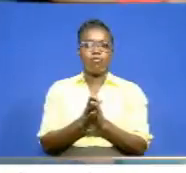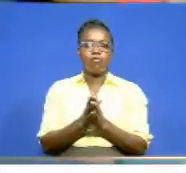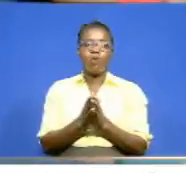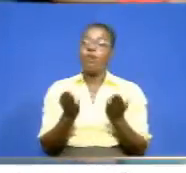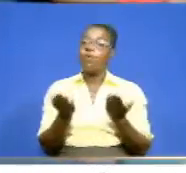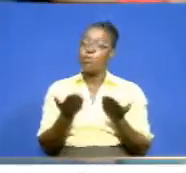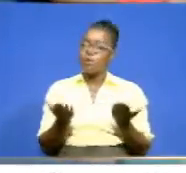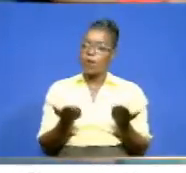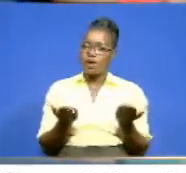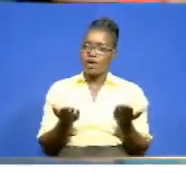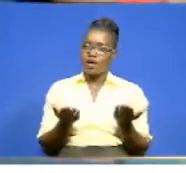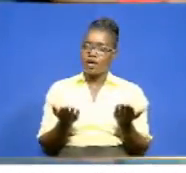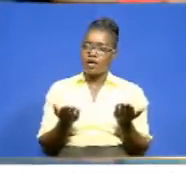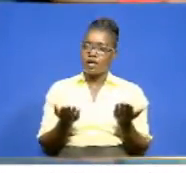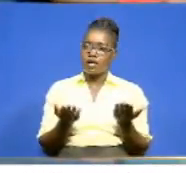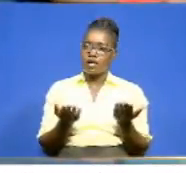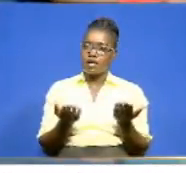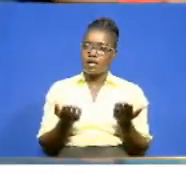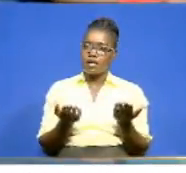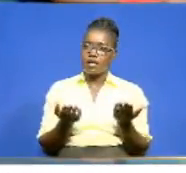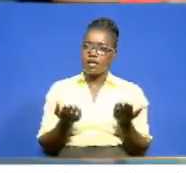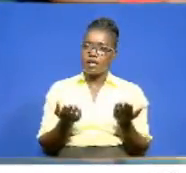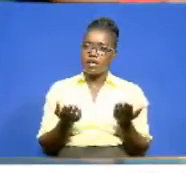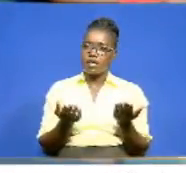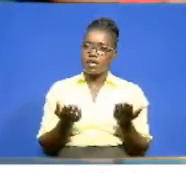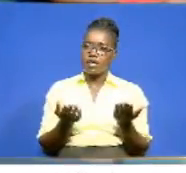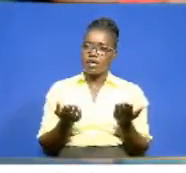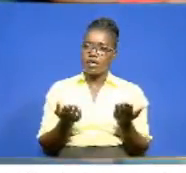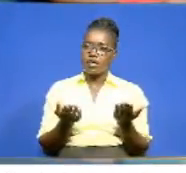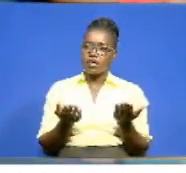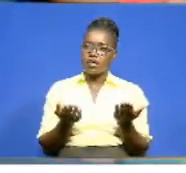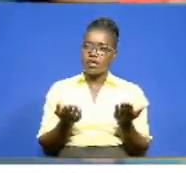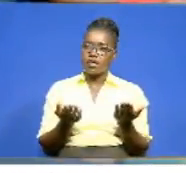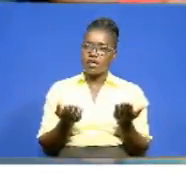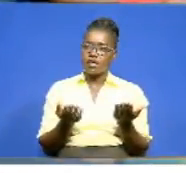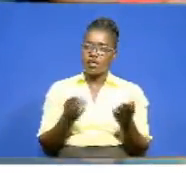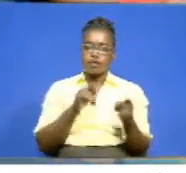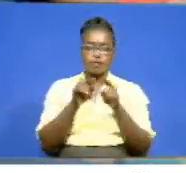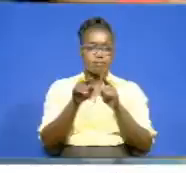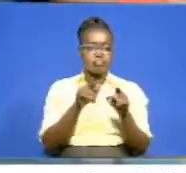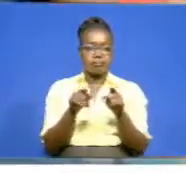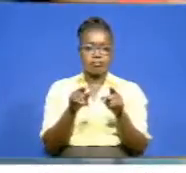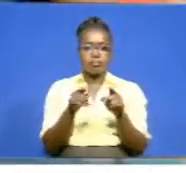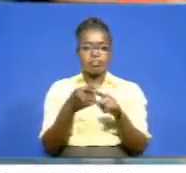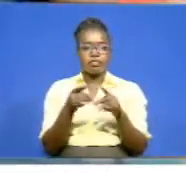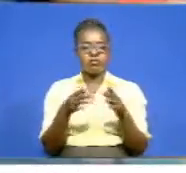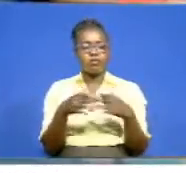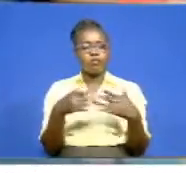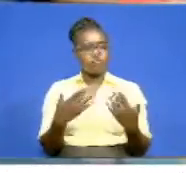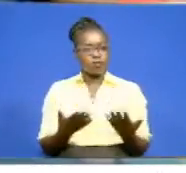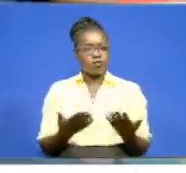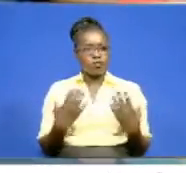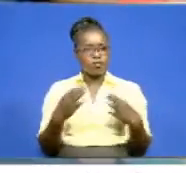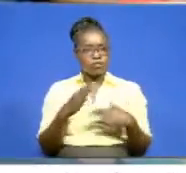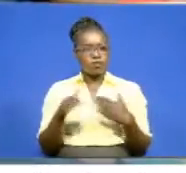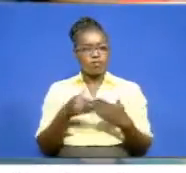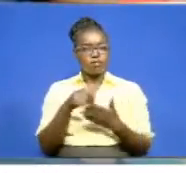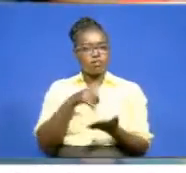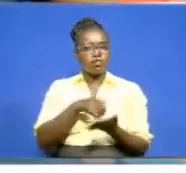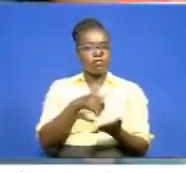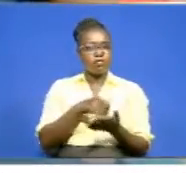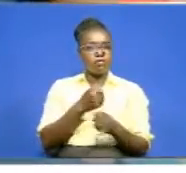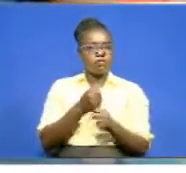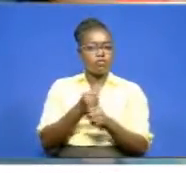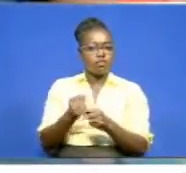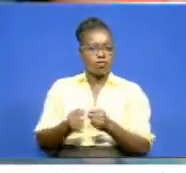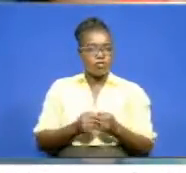where, of course, where does the, let's say, the not really the blame, really, we're talking about how everyone involved can work together